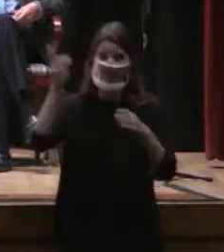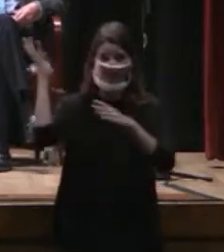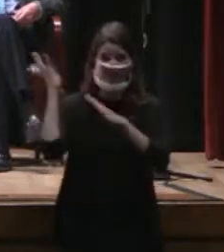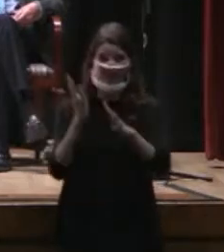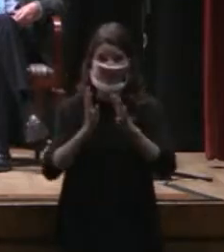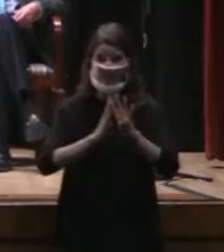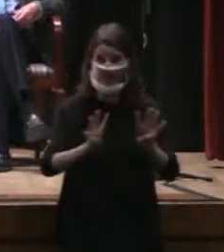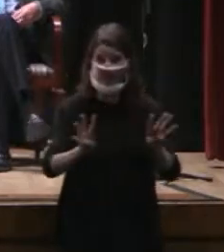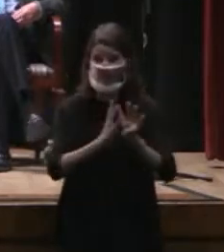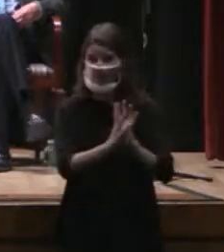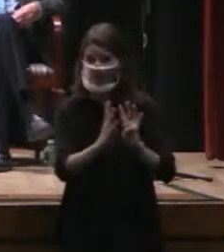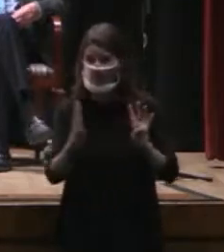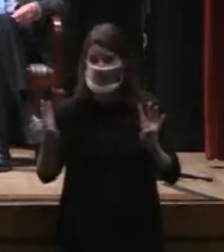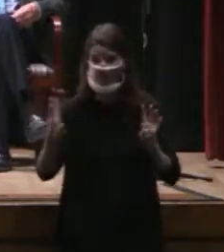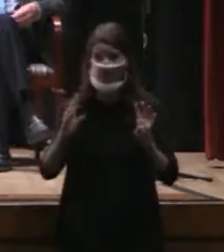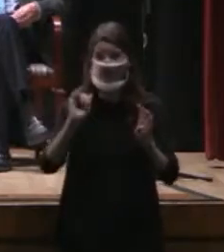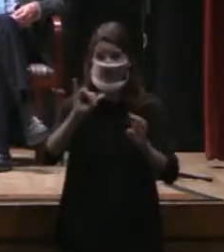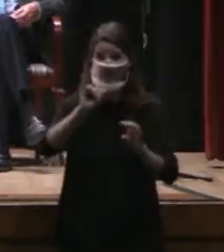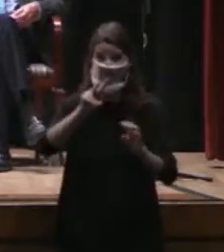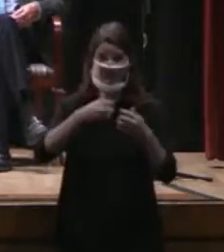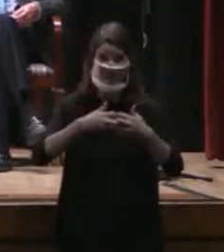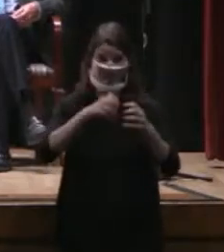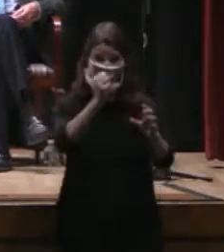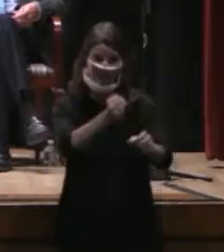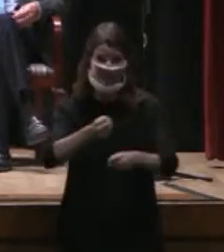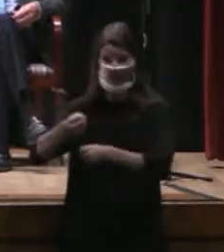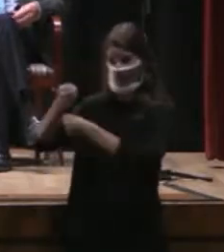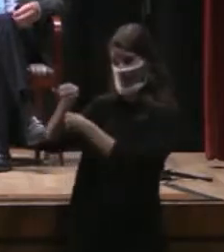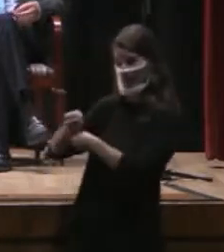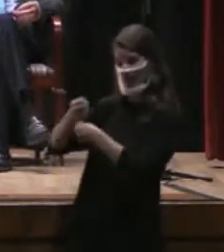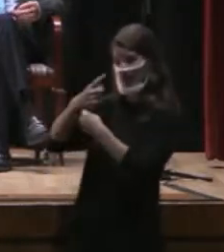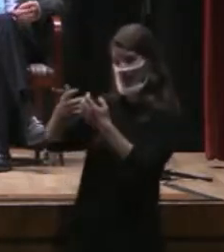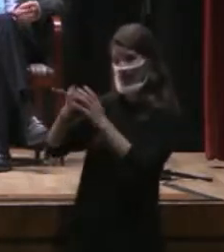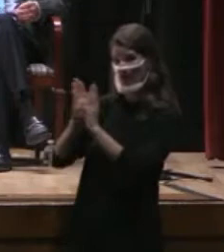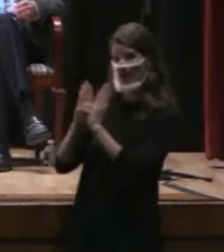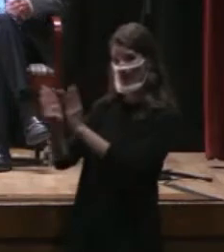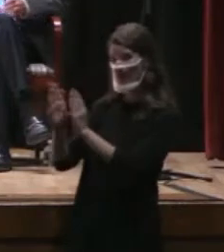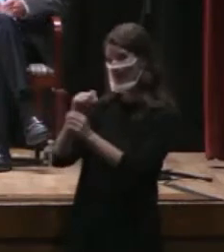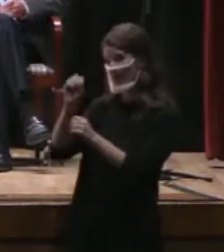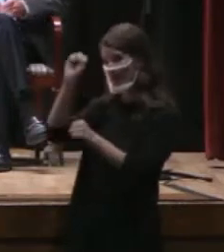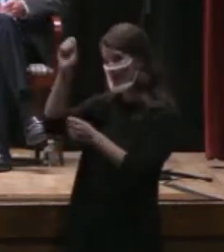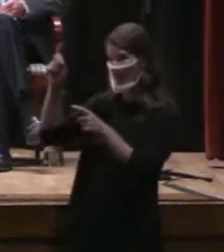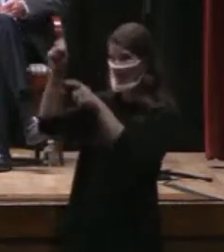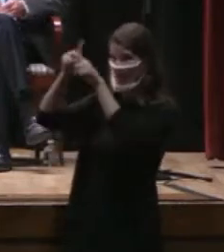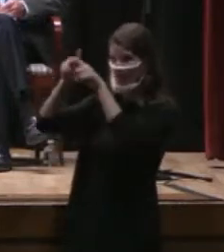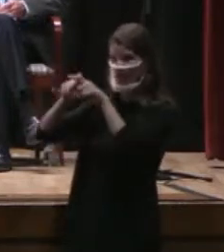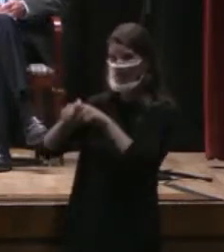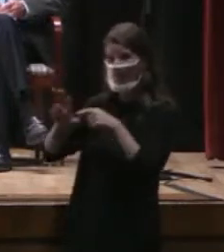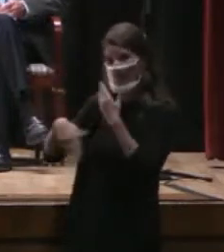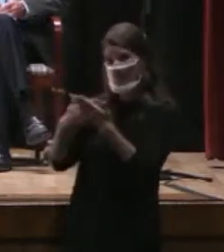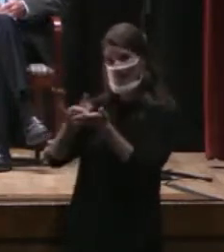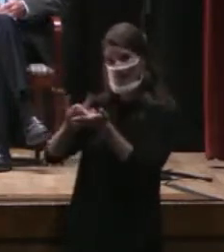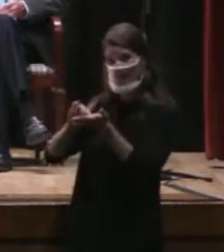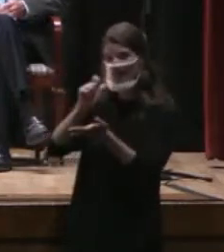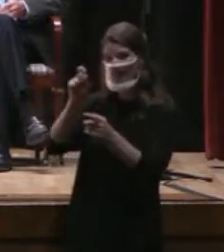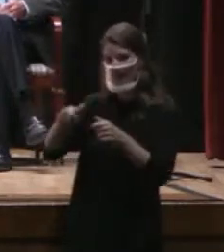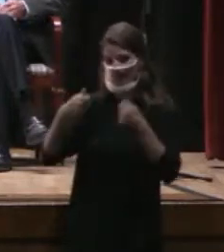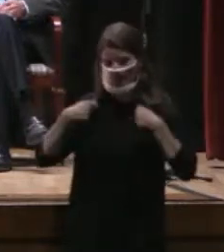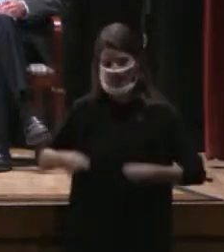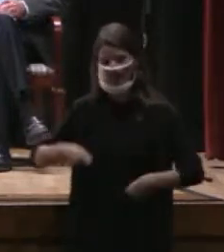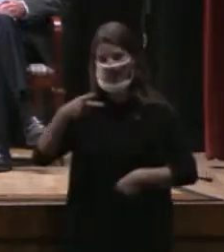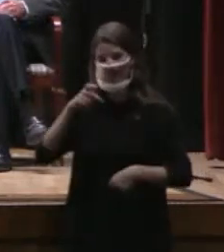rooms could be then brought into the hallway, so they could give the medications without having to redon PPE for every